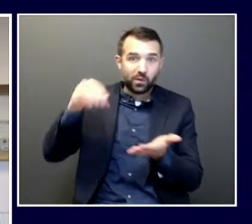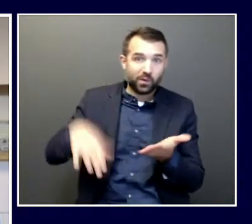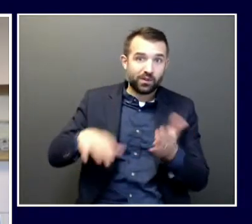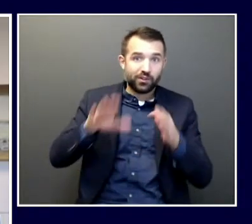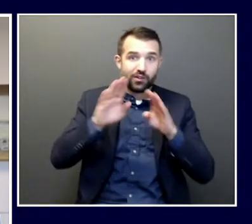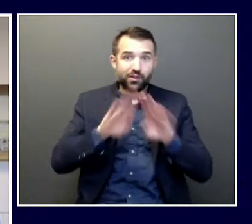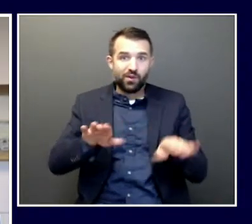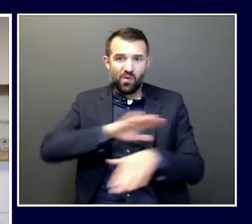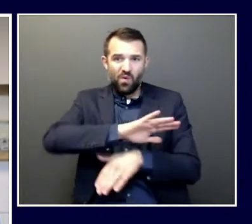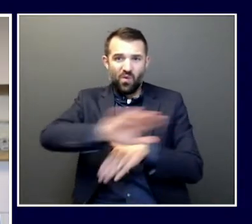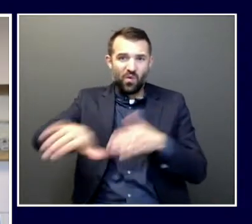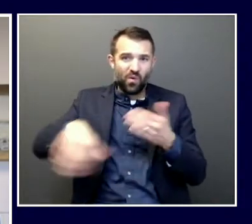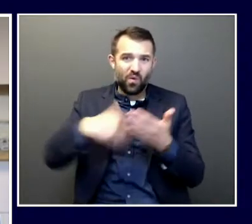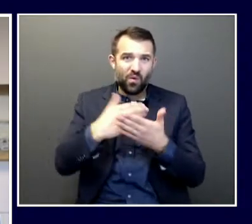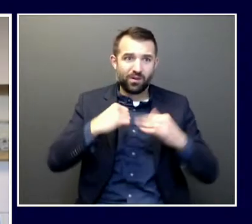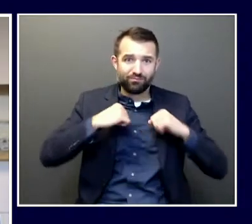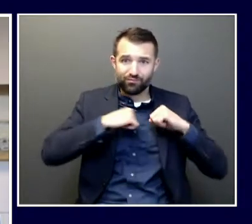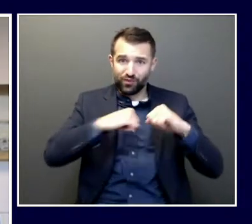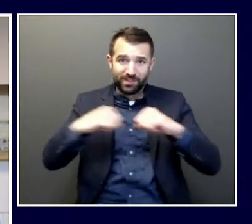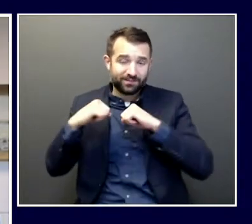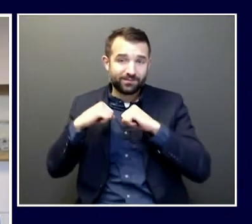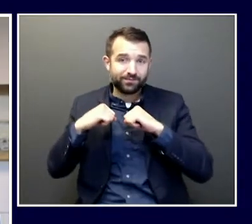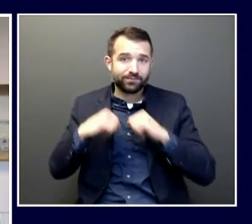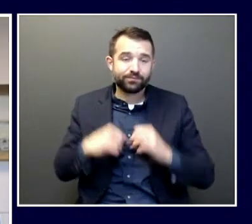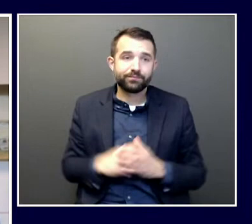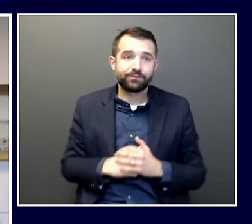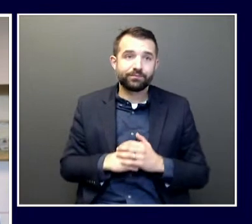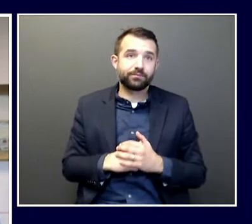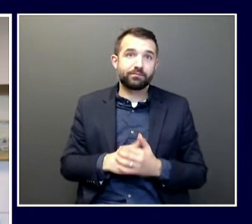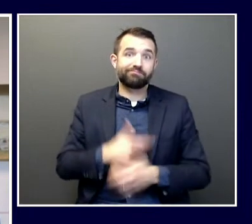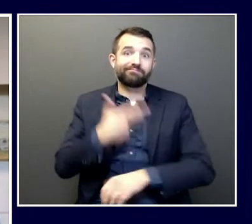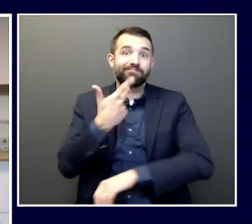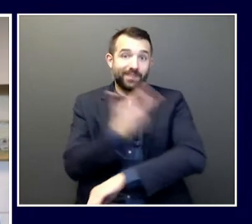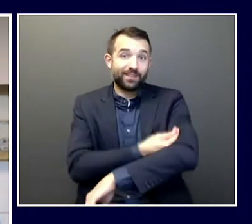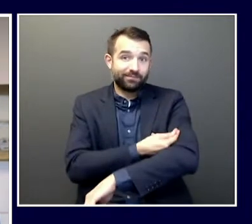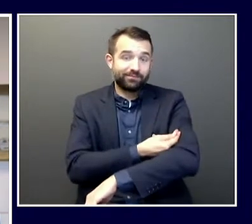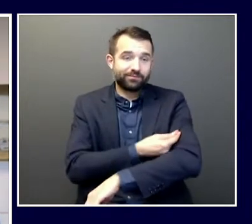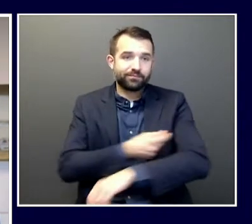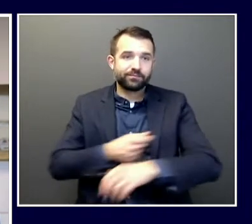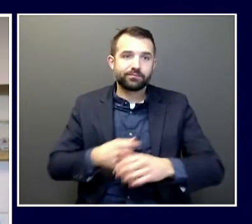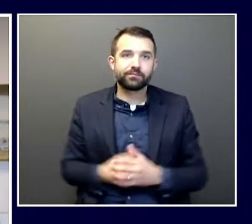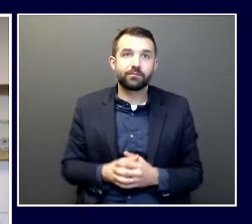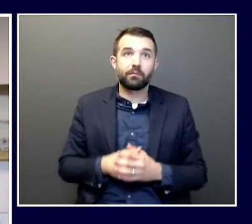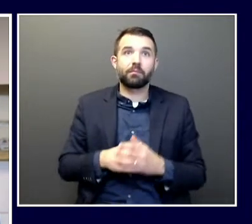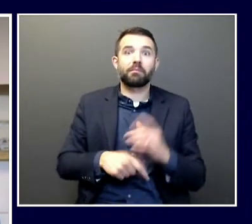also allowing kids to be back in the classroom. It's very difficult. We get how hard it is.